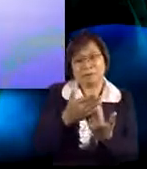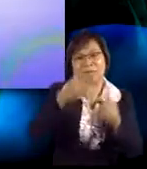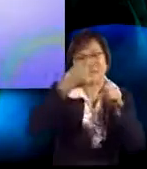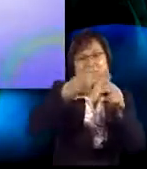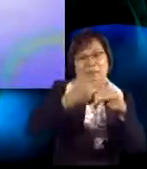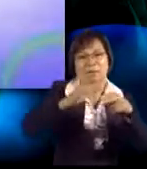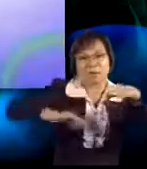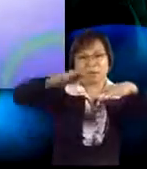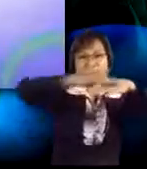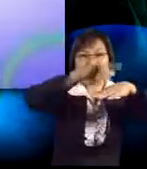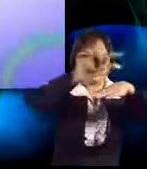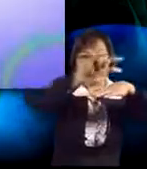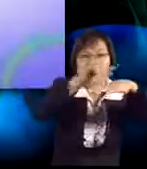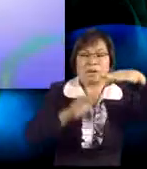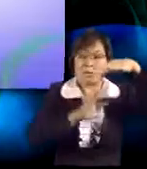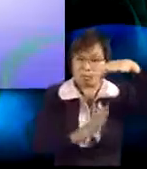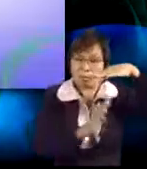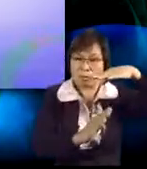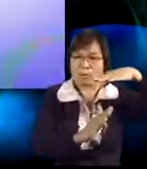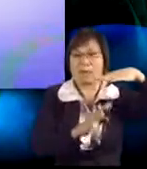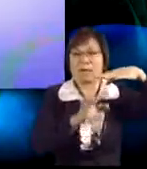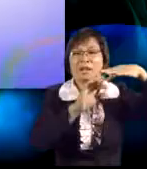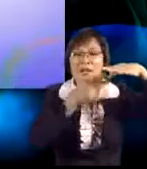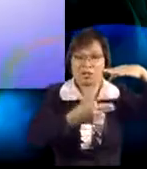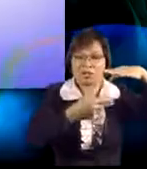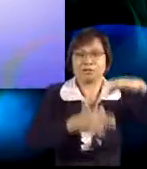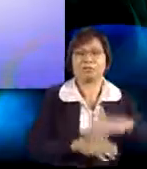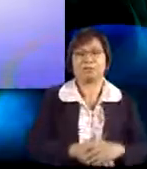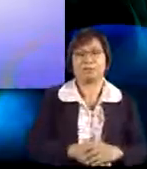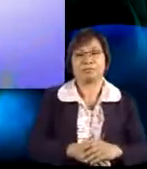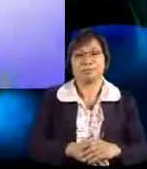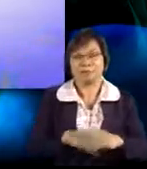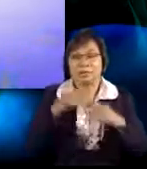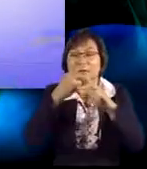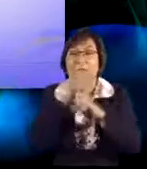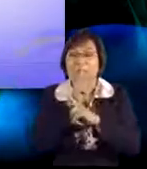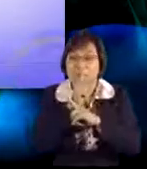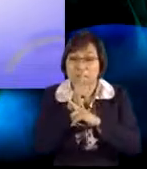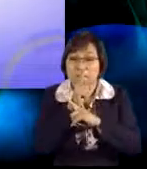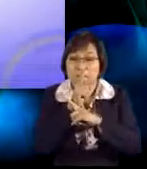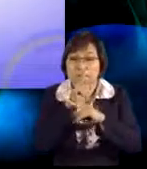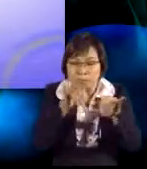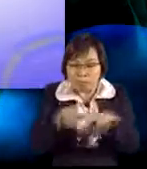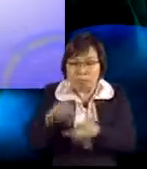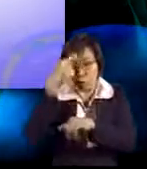top cuboid as G and the bottom cuboid as H. There is a hidden measurement for cuboid G.